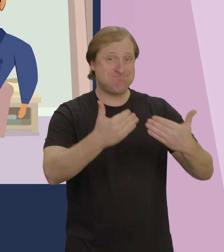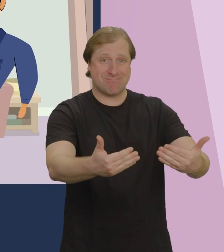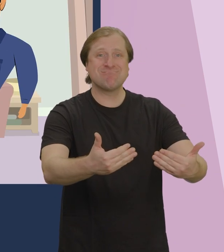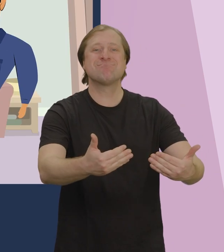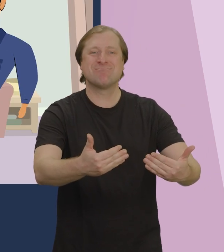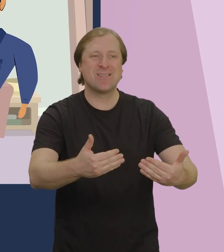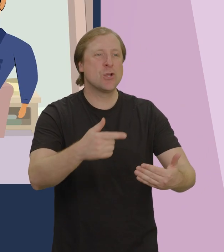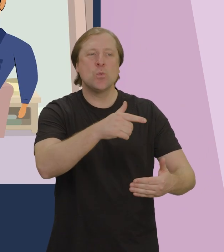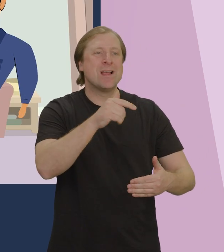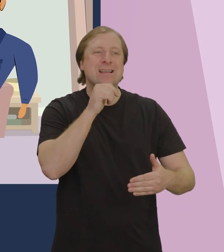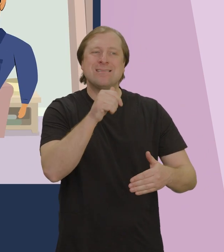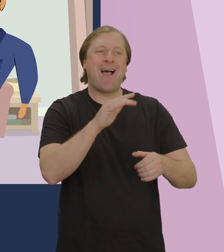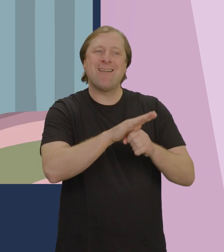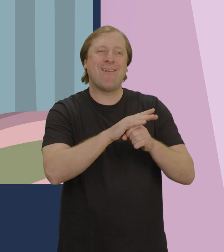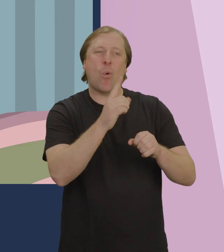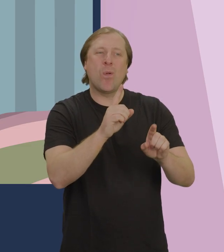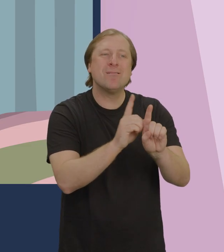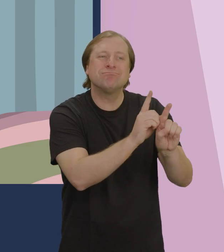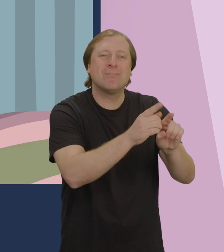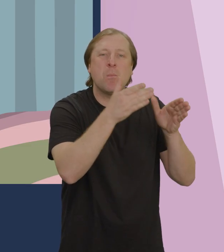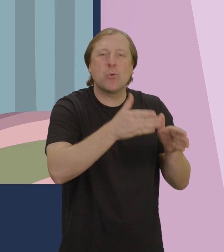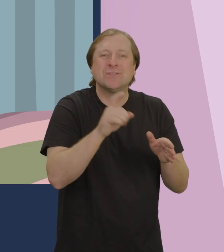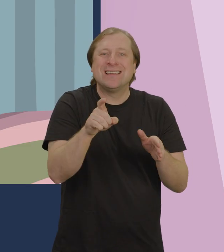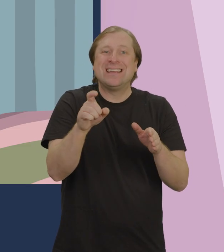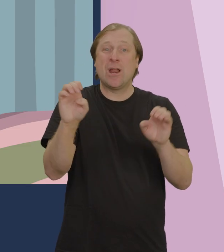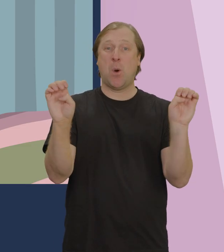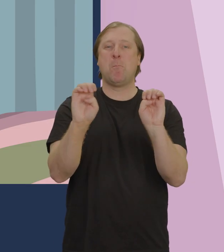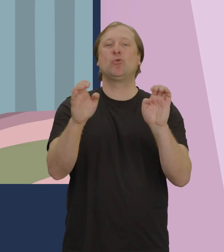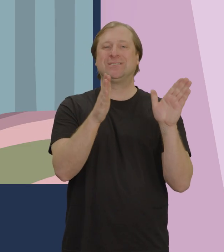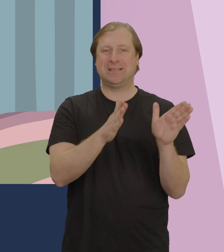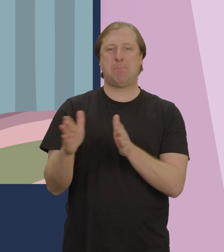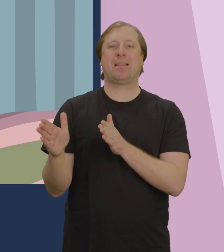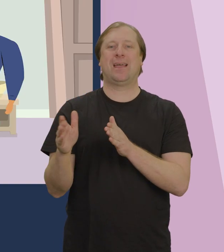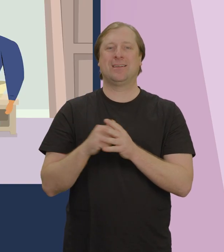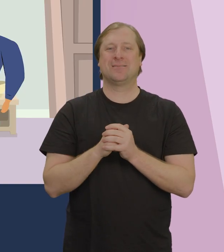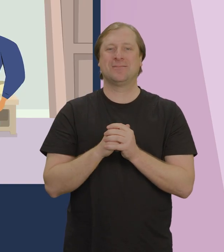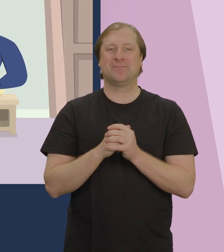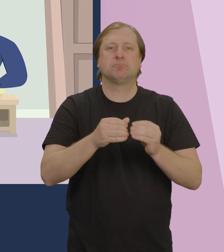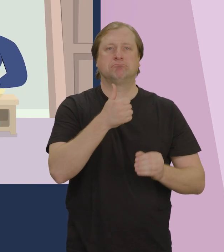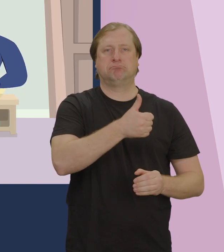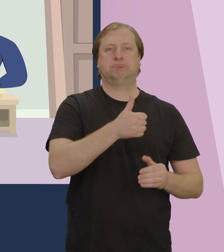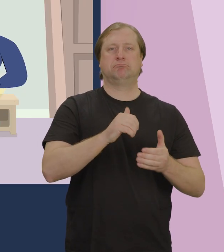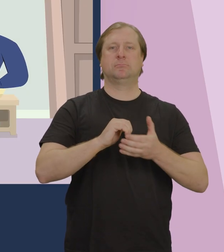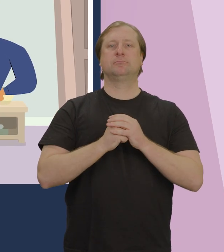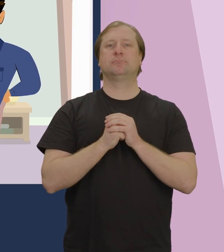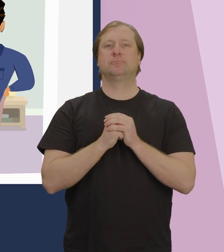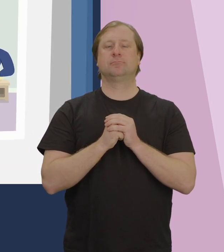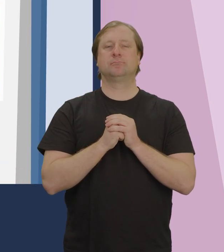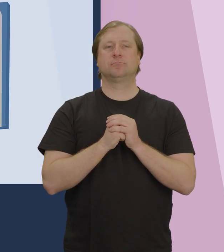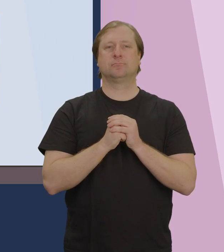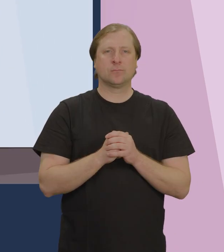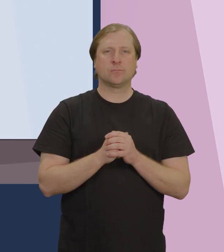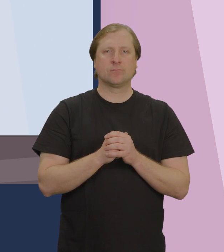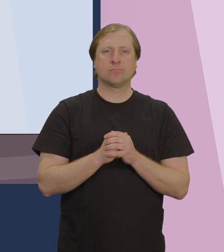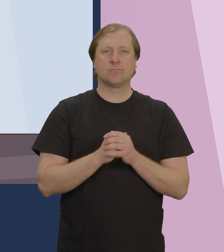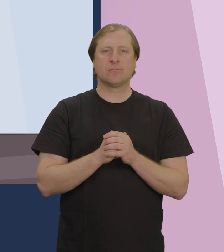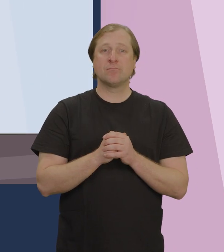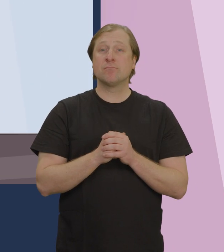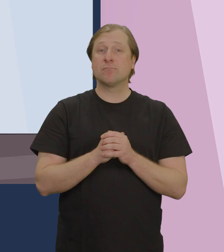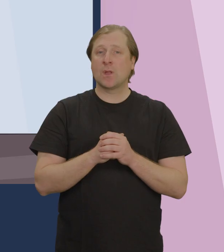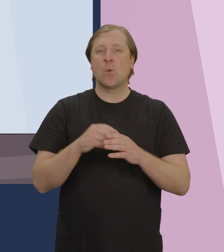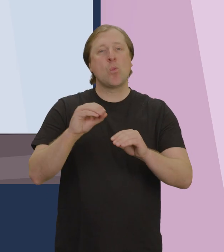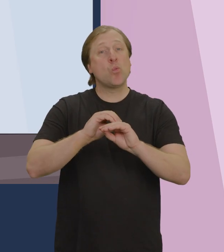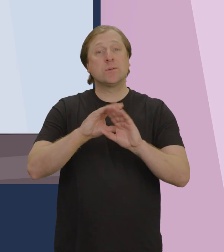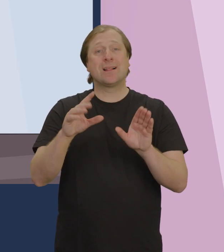for you to just have a helper. We need a plan in case there is an emergency. You got it. When it